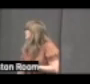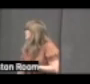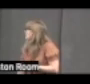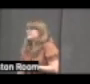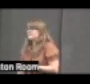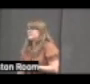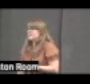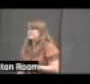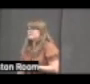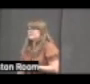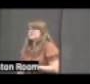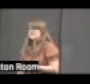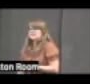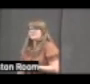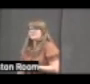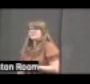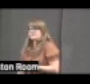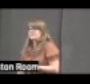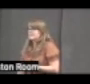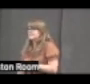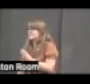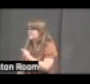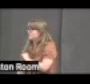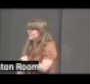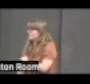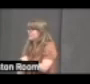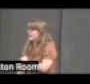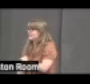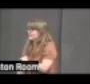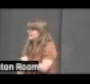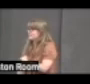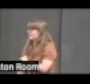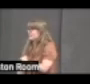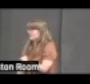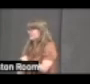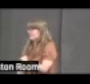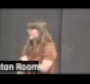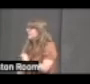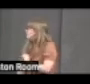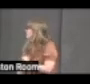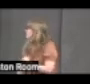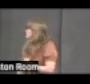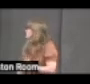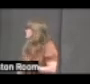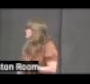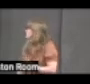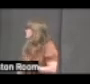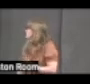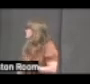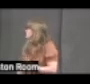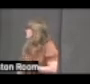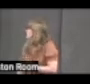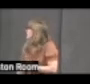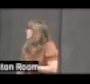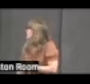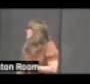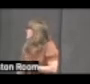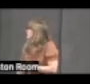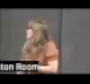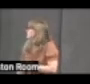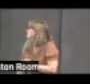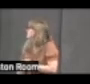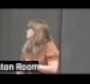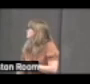actually, about 75% of the captive-born pandas can be traced back to Pan Pan. So he was similar to Lulu,